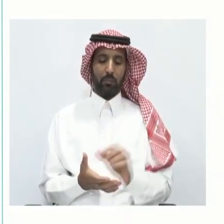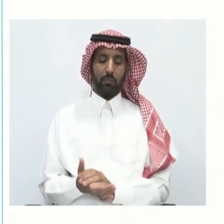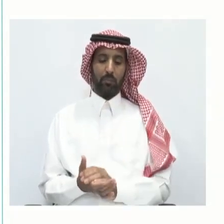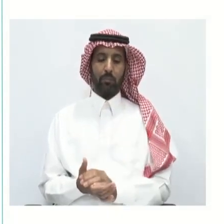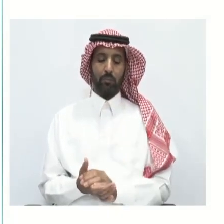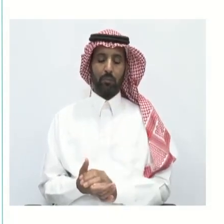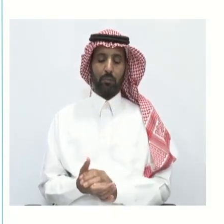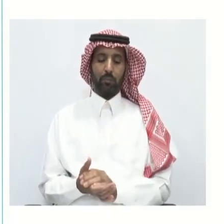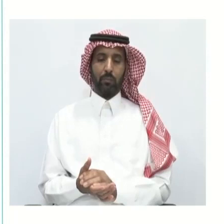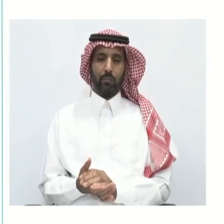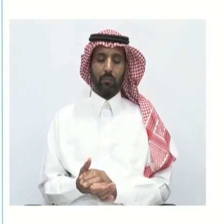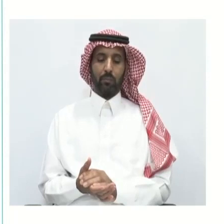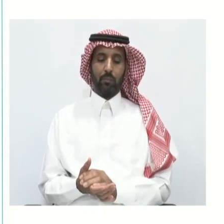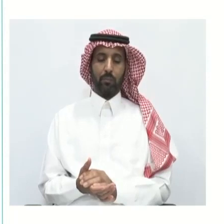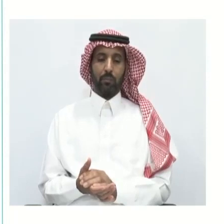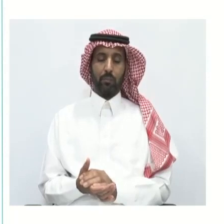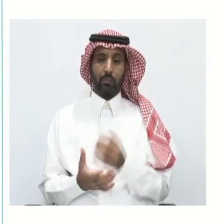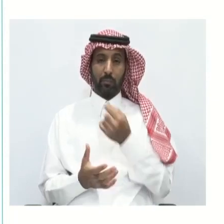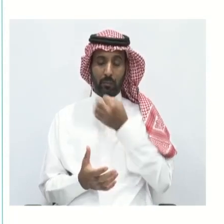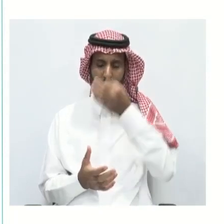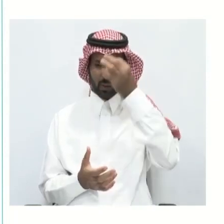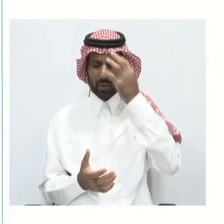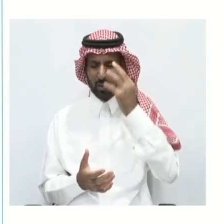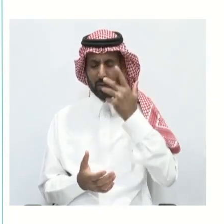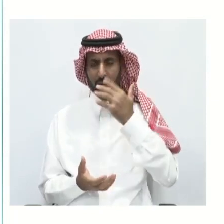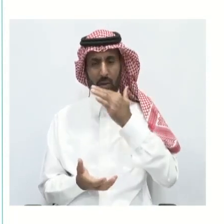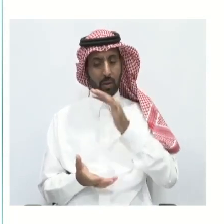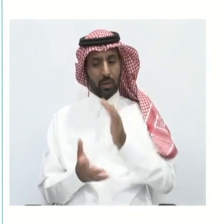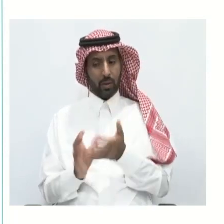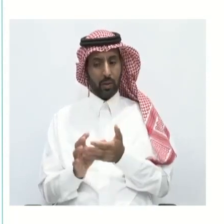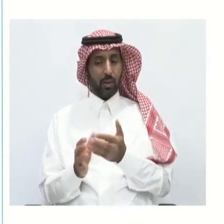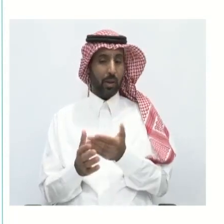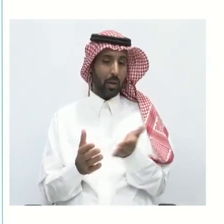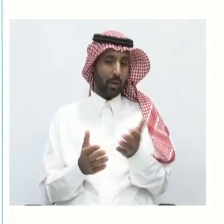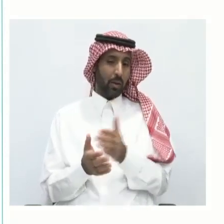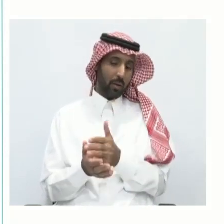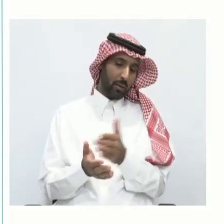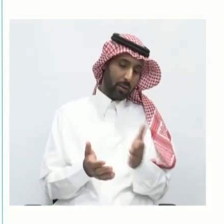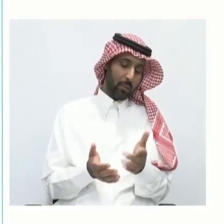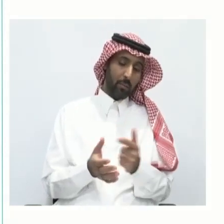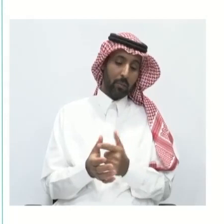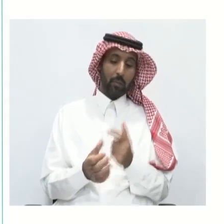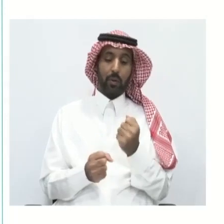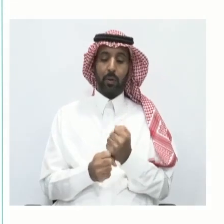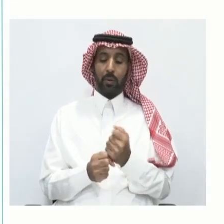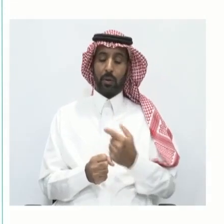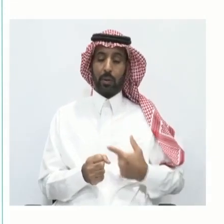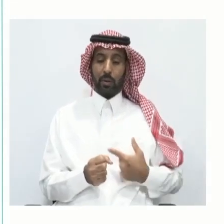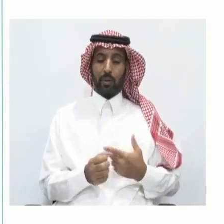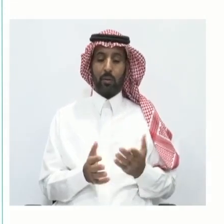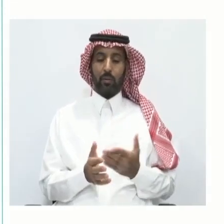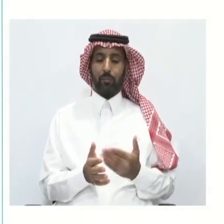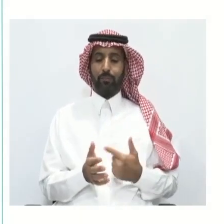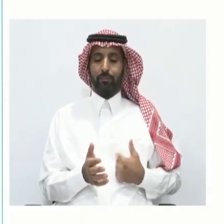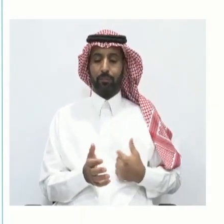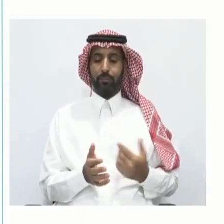is. Adjectives go before a noun but after the verb be. You see here the verb to be is and the verb to be